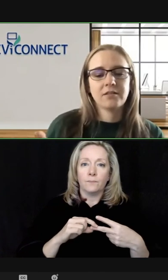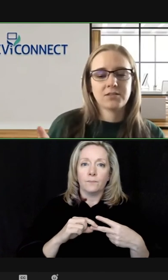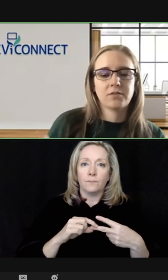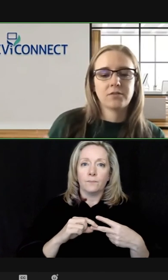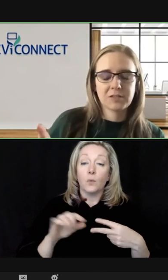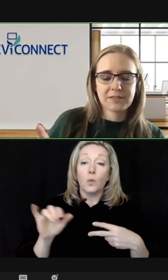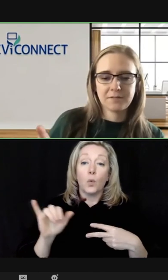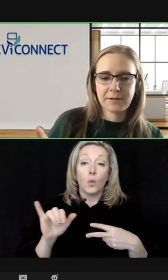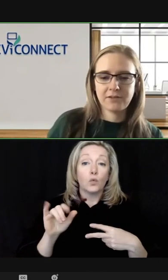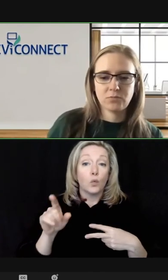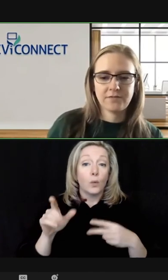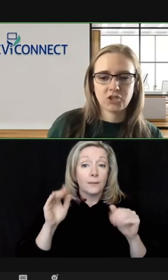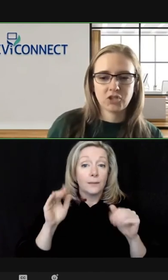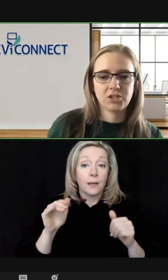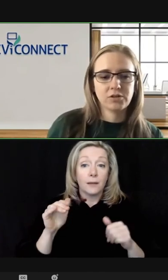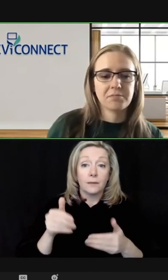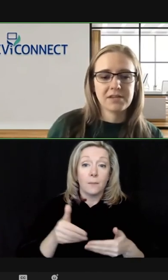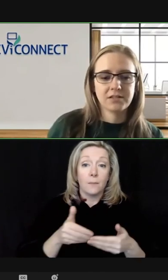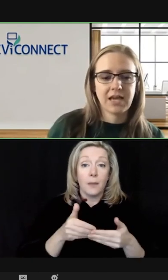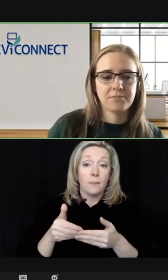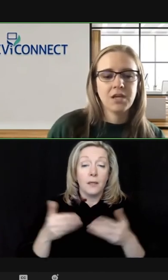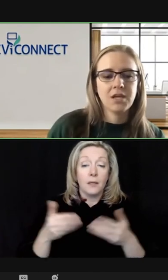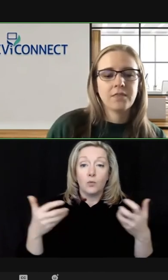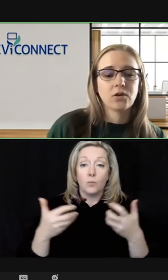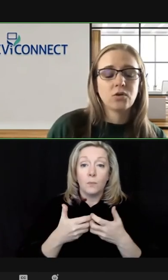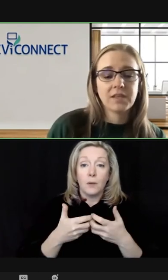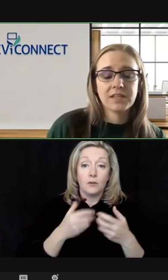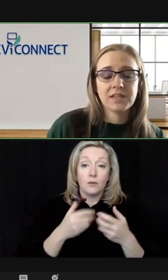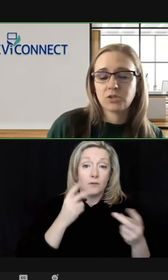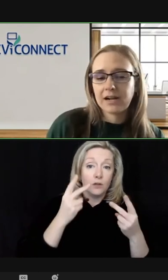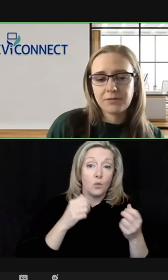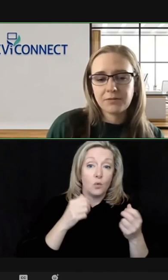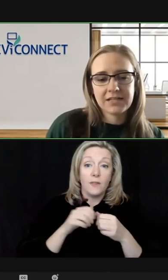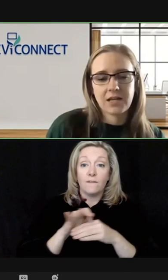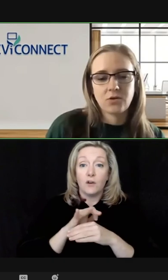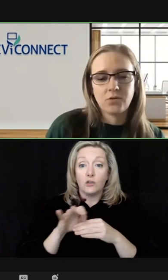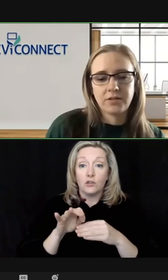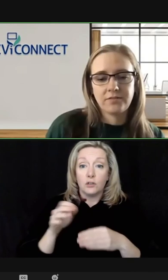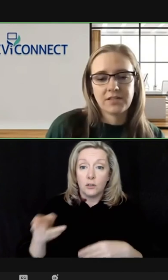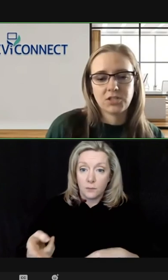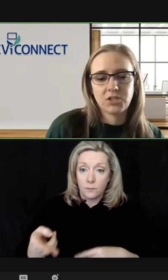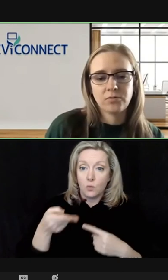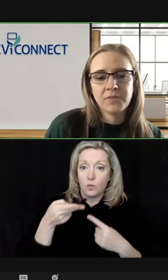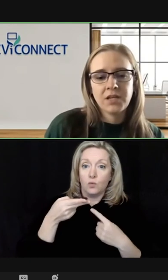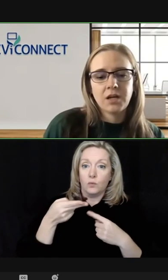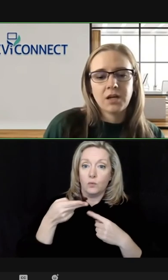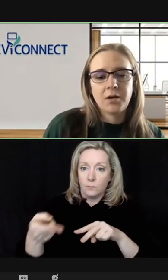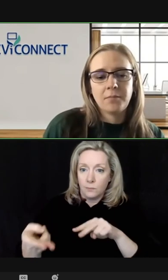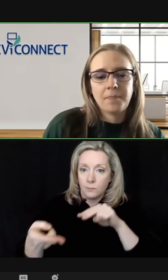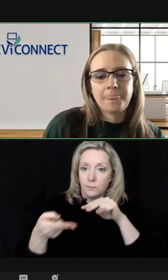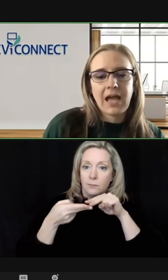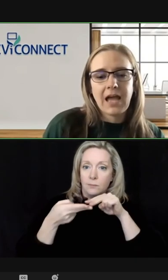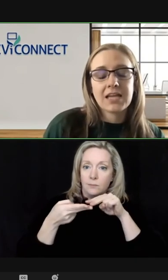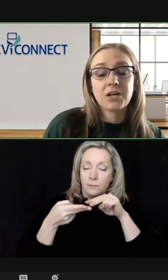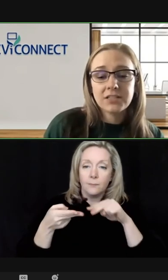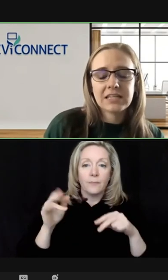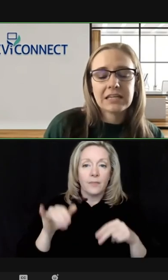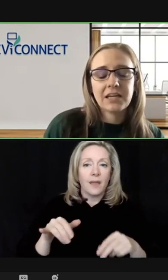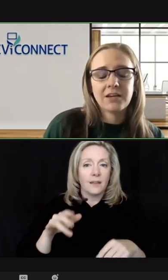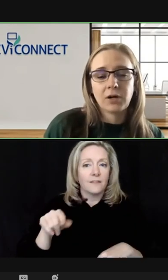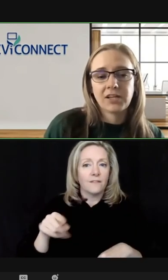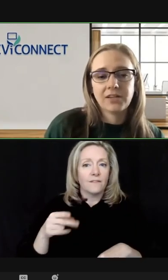to pair, so they're expected to pair vision with function during mealtime. This directly relates to that goal in phase 2.